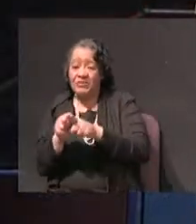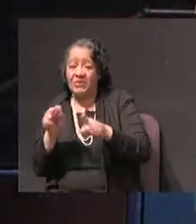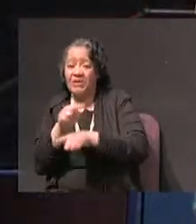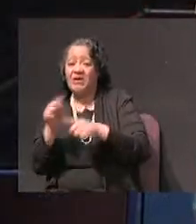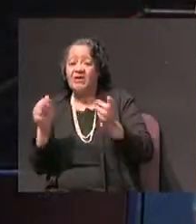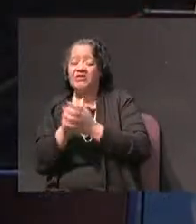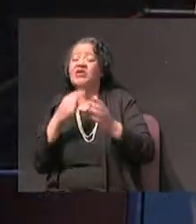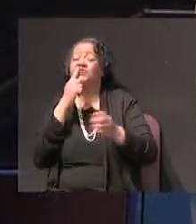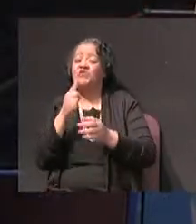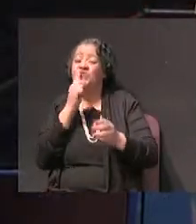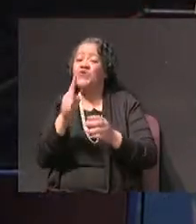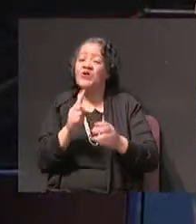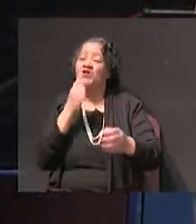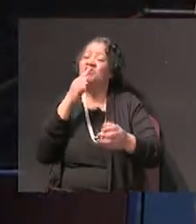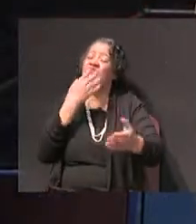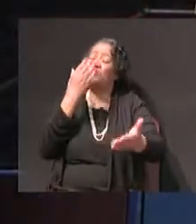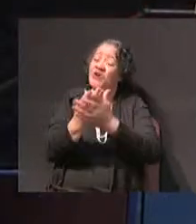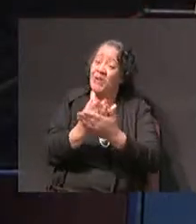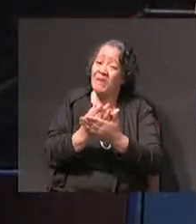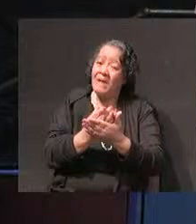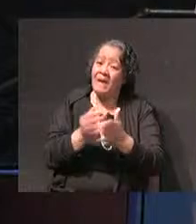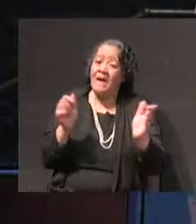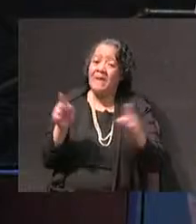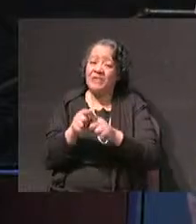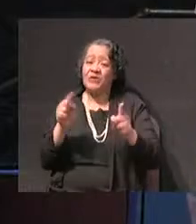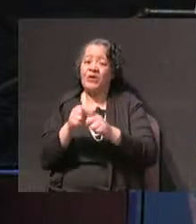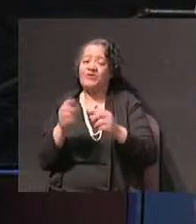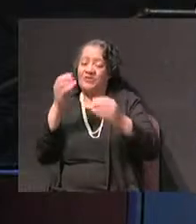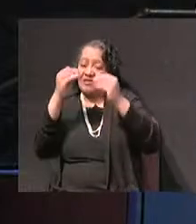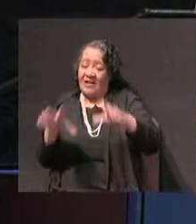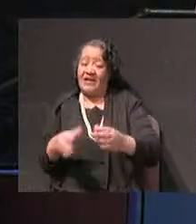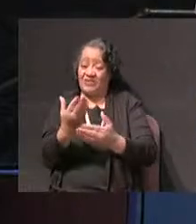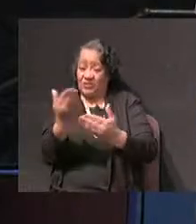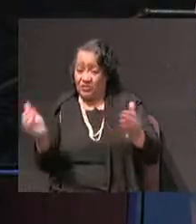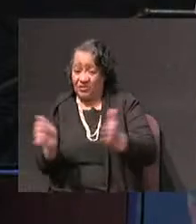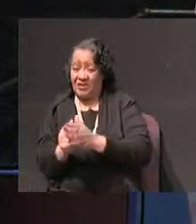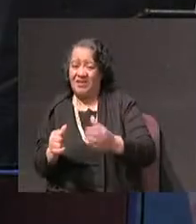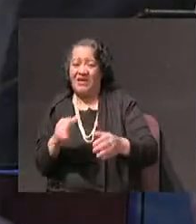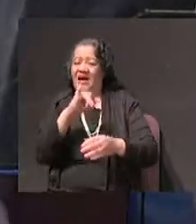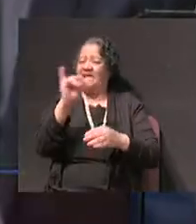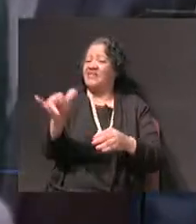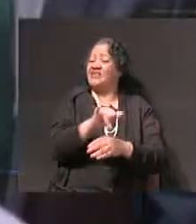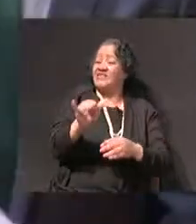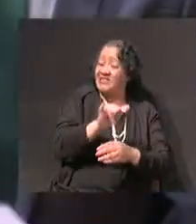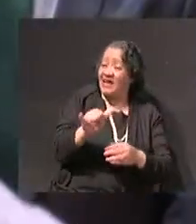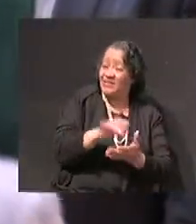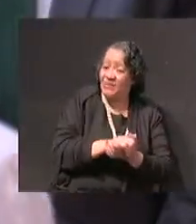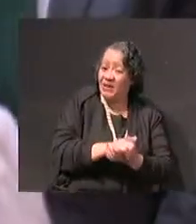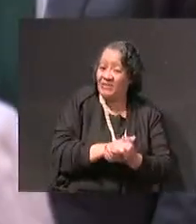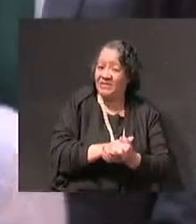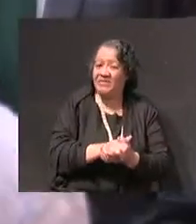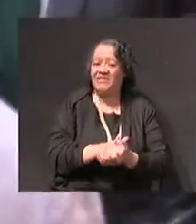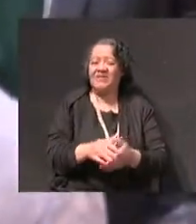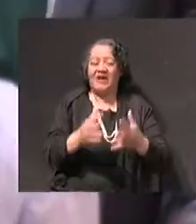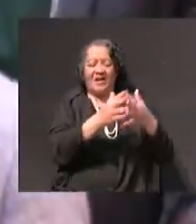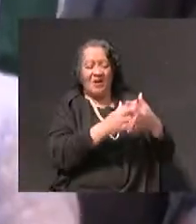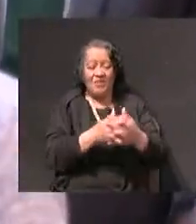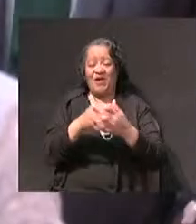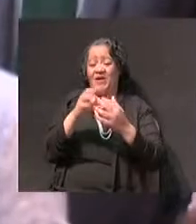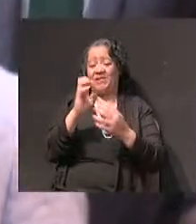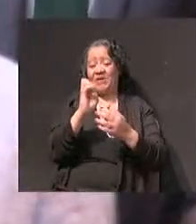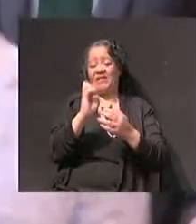House Coffee. He's good to the last drop. He's just like American